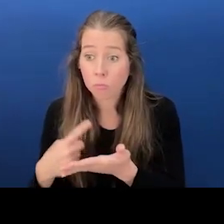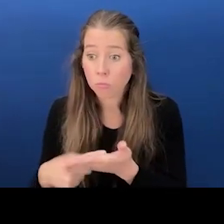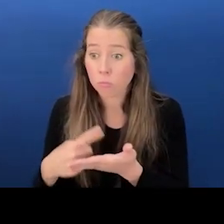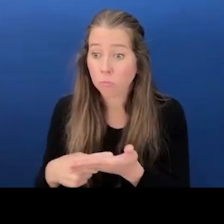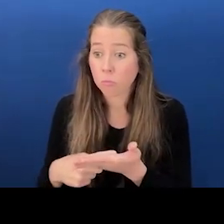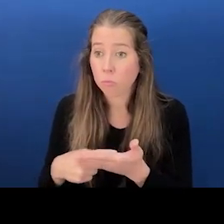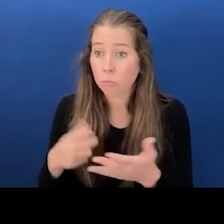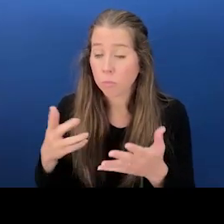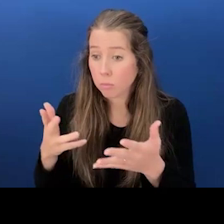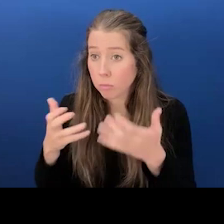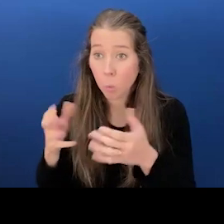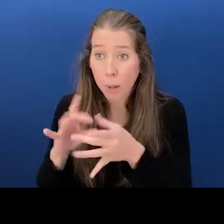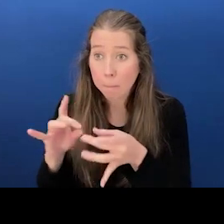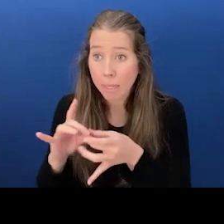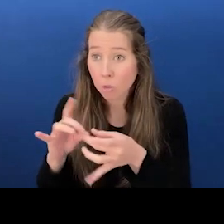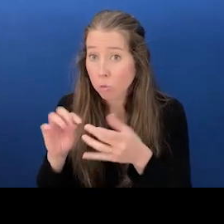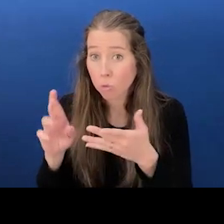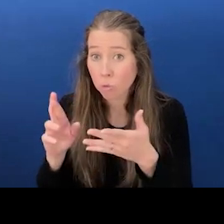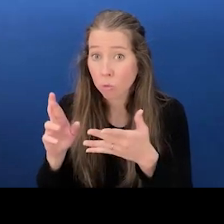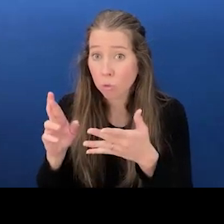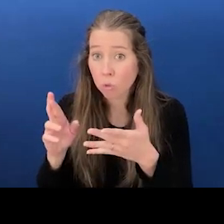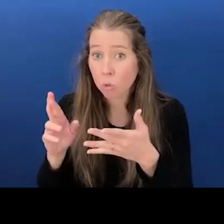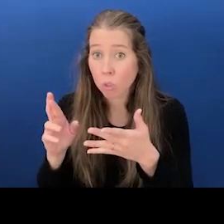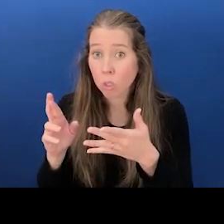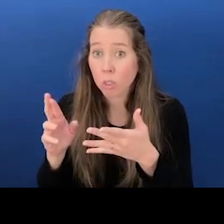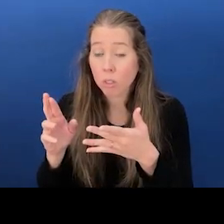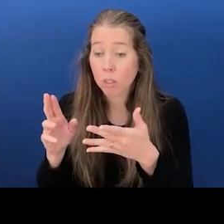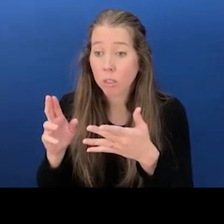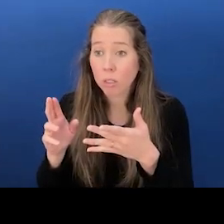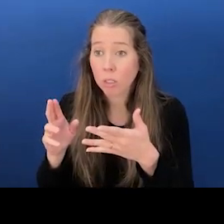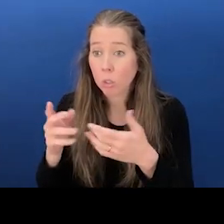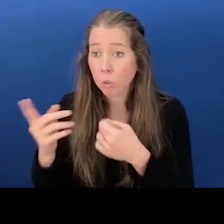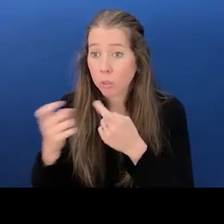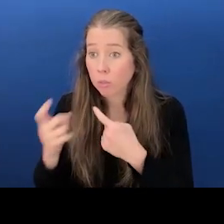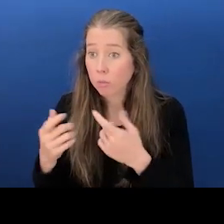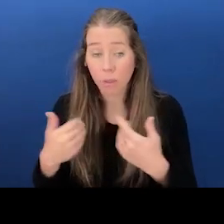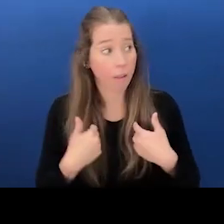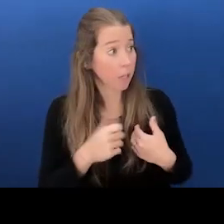anything that anybody wanted to mention, or if there's questions. Great question, you guys have?